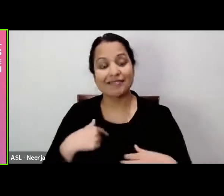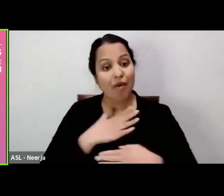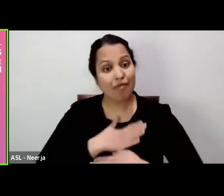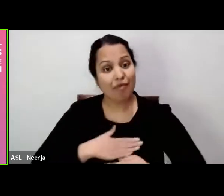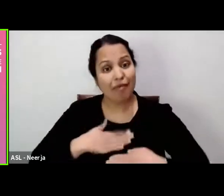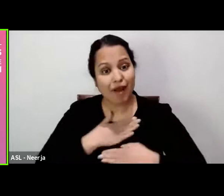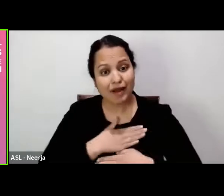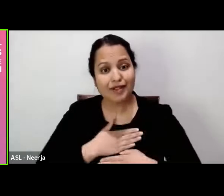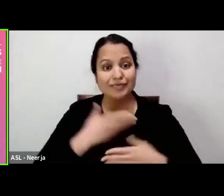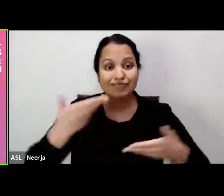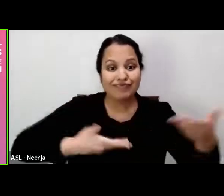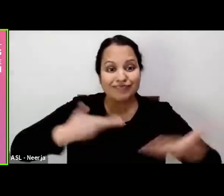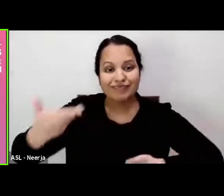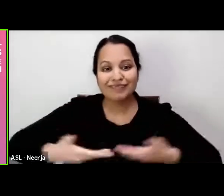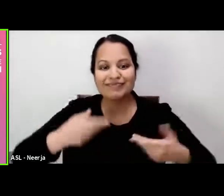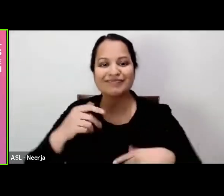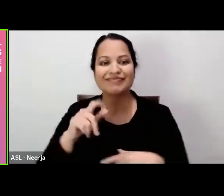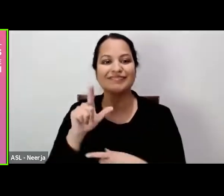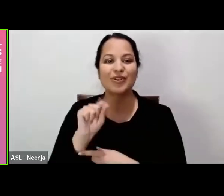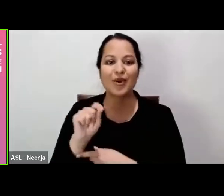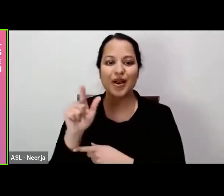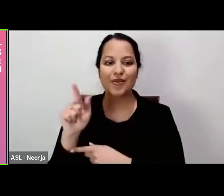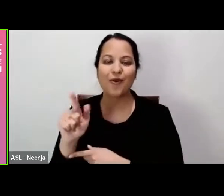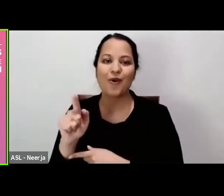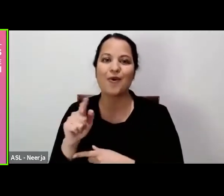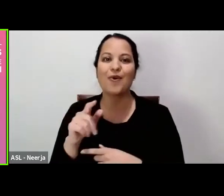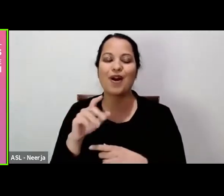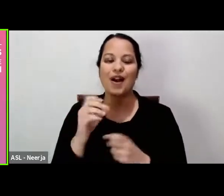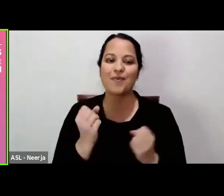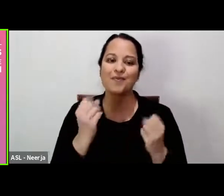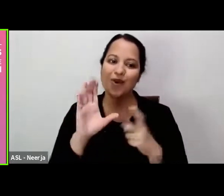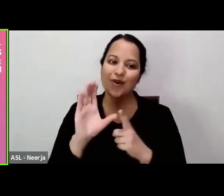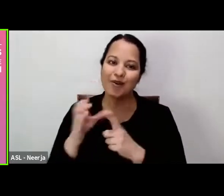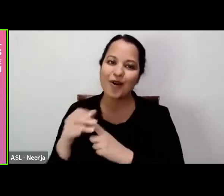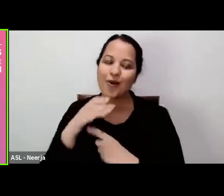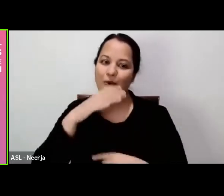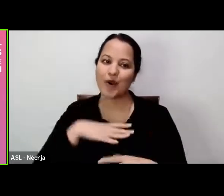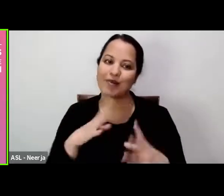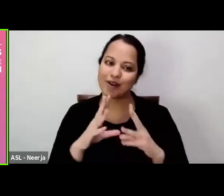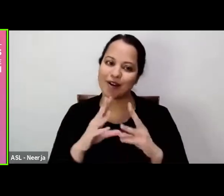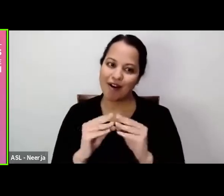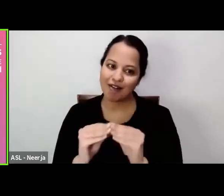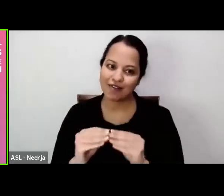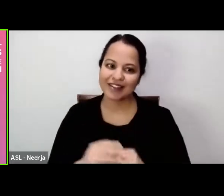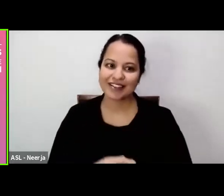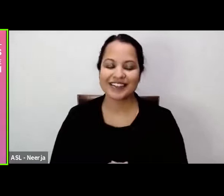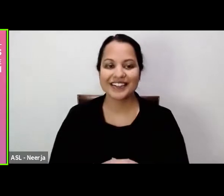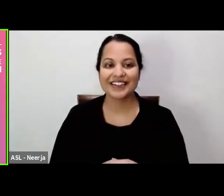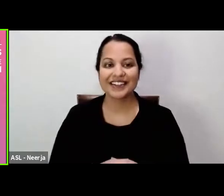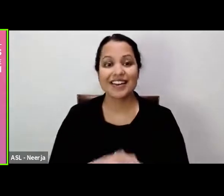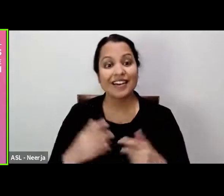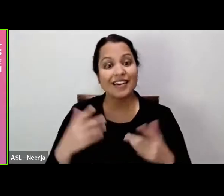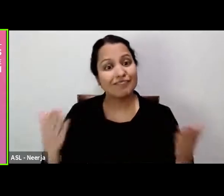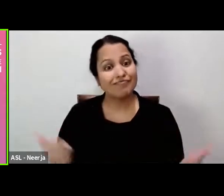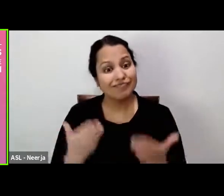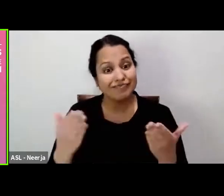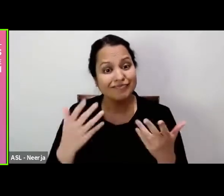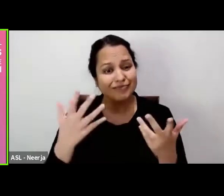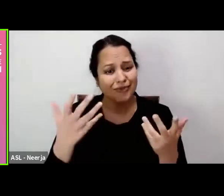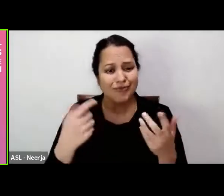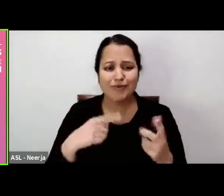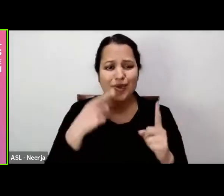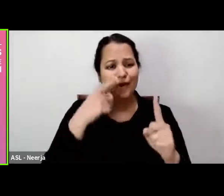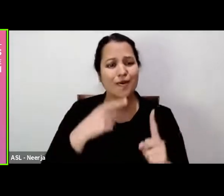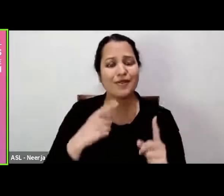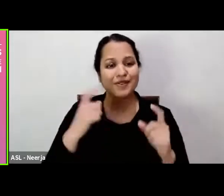2021 Multicultural Women's Conference. We are here to celebrate our diversity, to empower